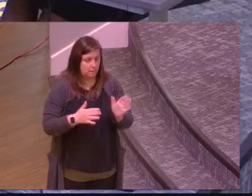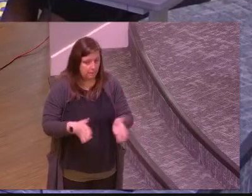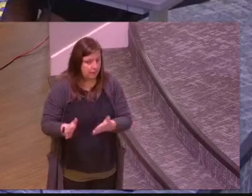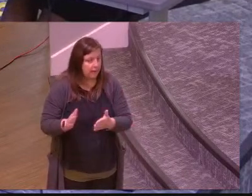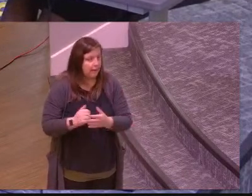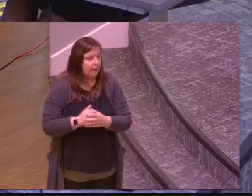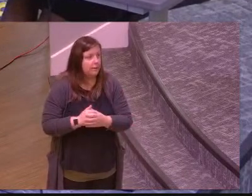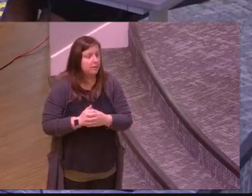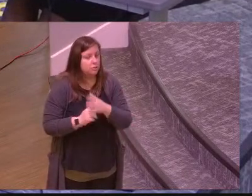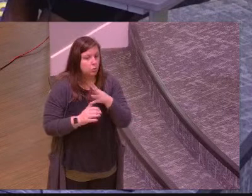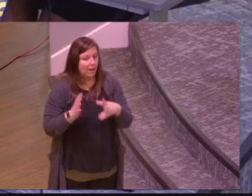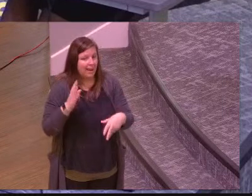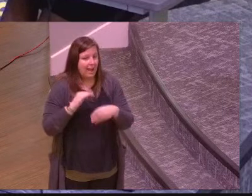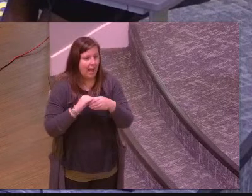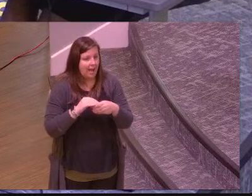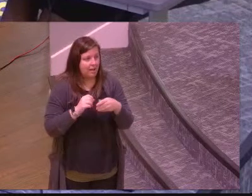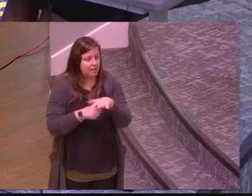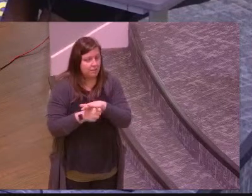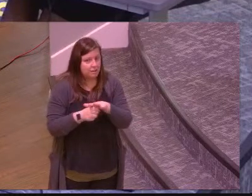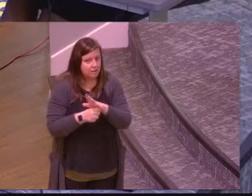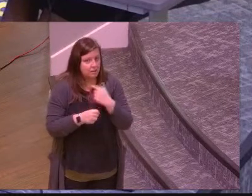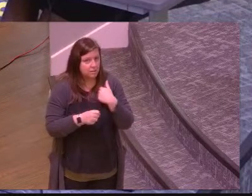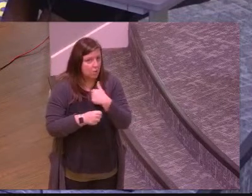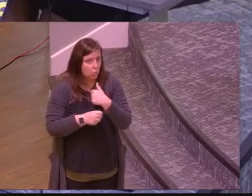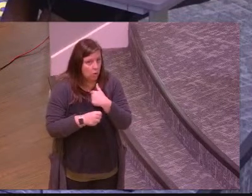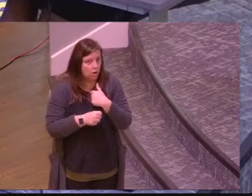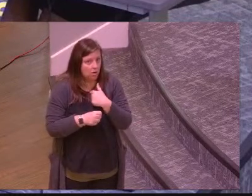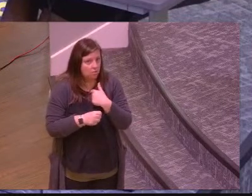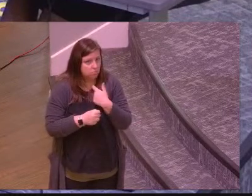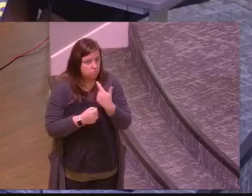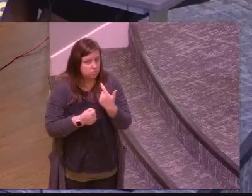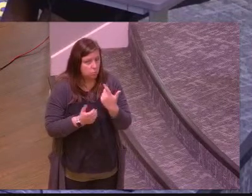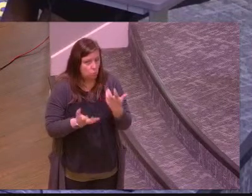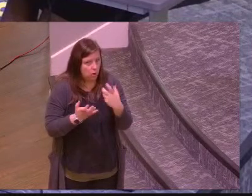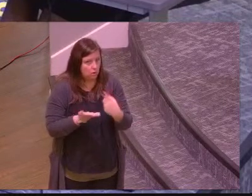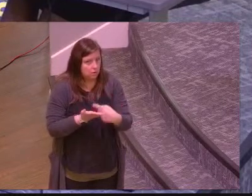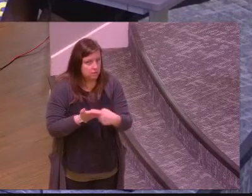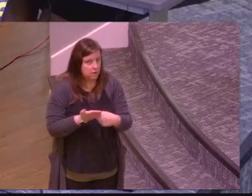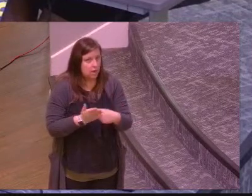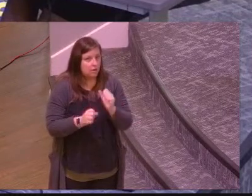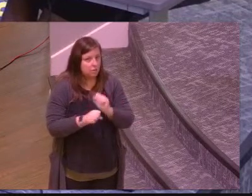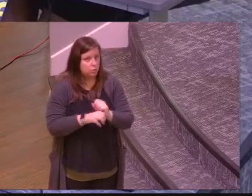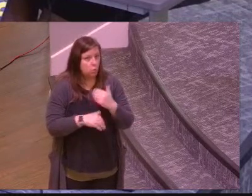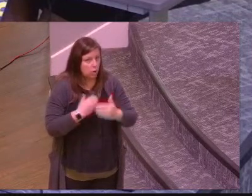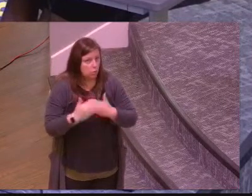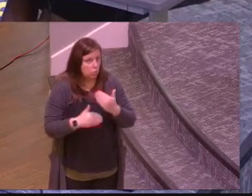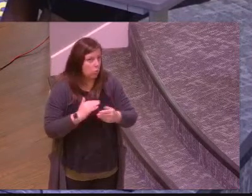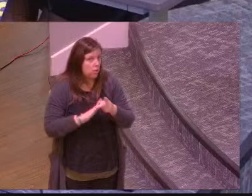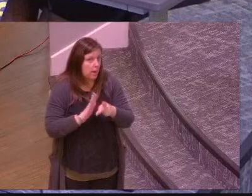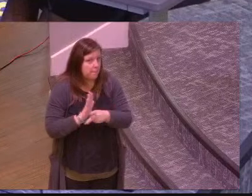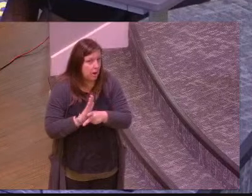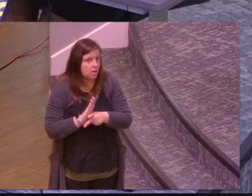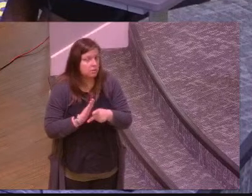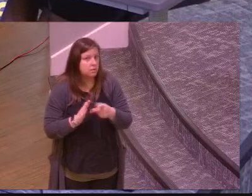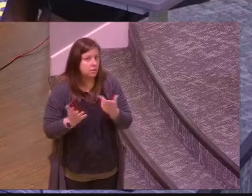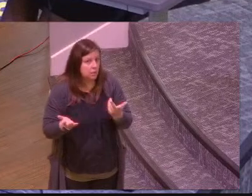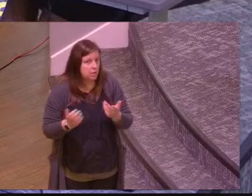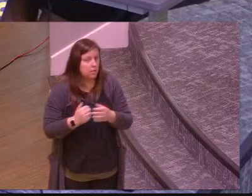were discussed, just work through our policy process and, either Mr. Davis or